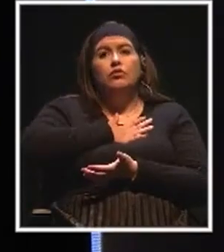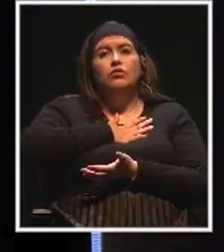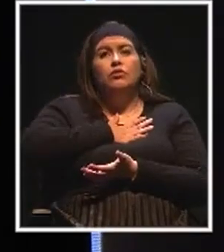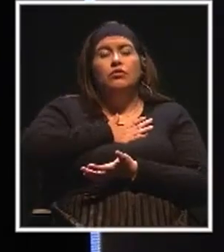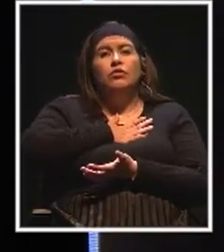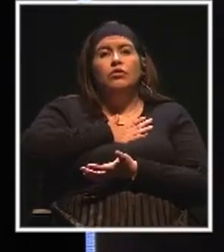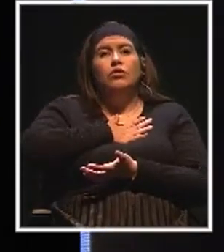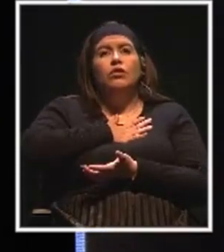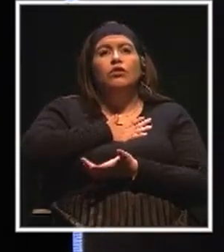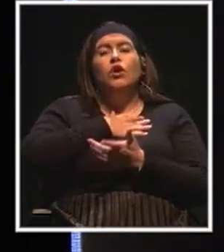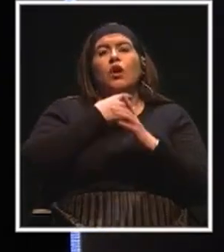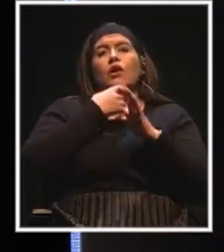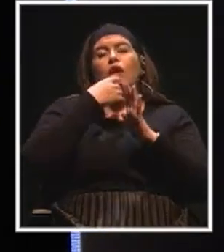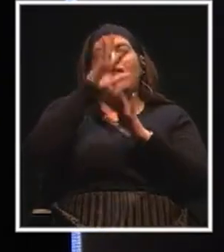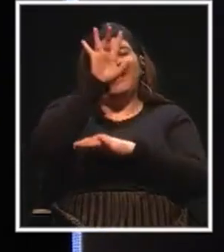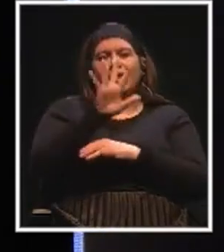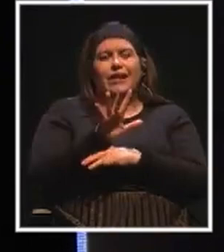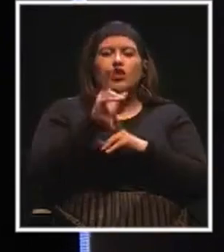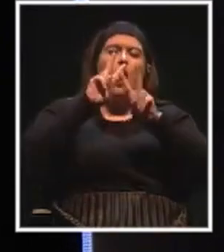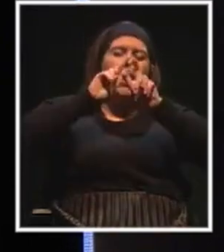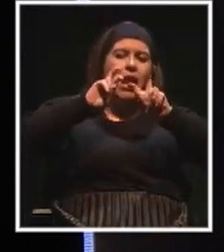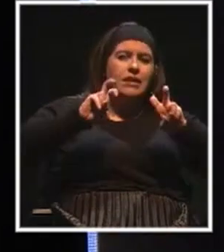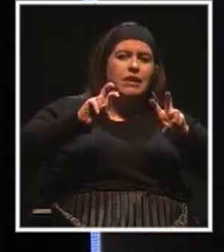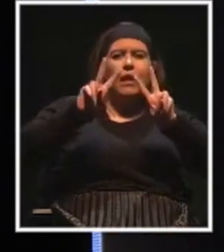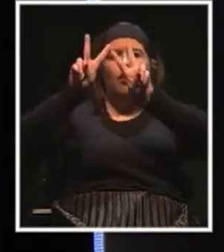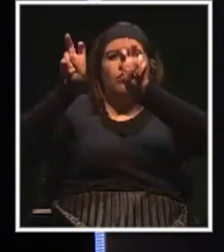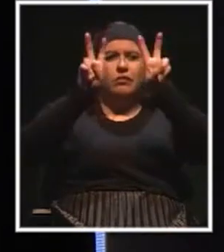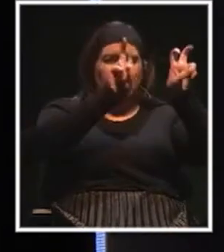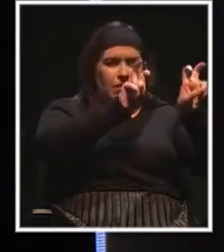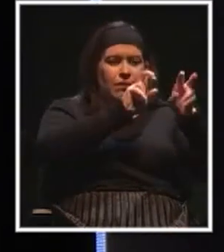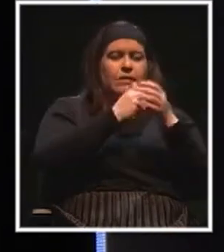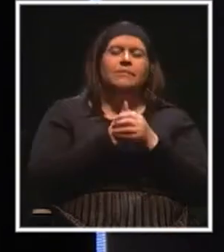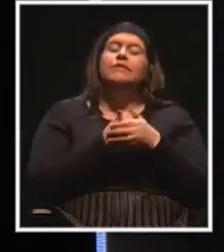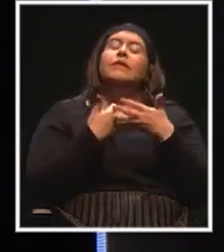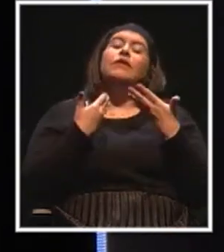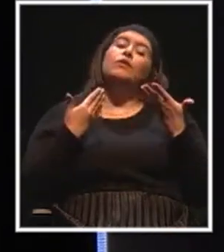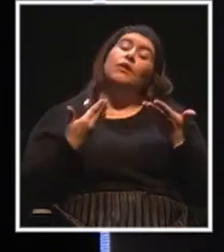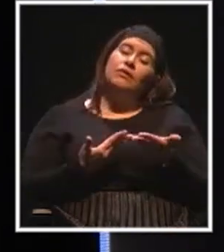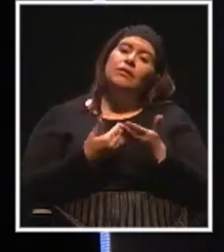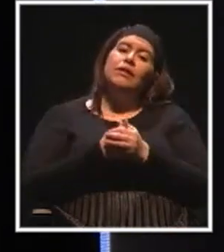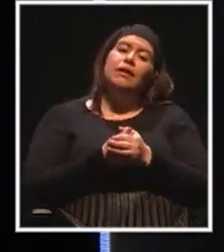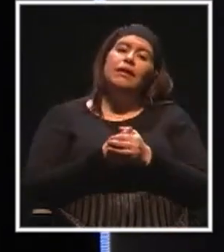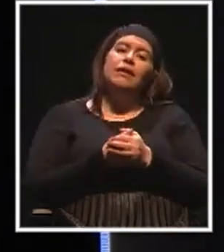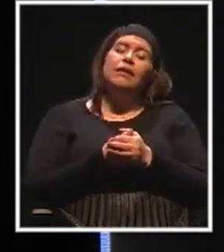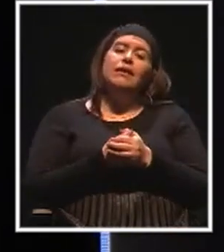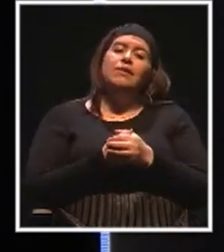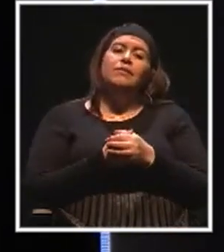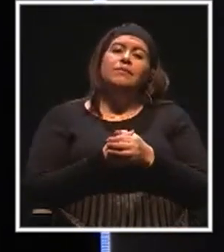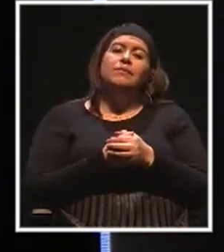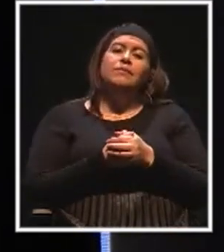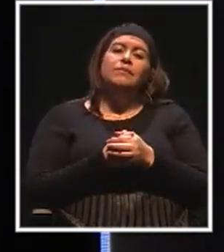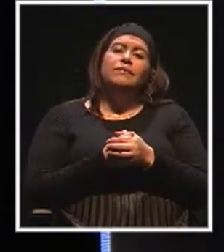no. We don't want to do that. I said, why? It'll kill us. It's too much material. It's too much. I